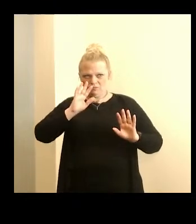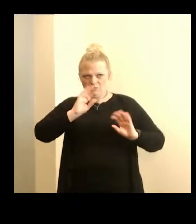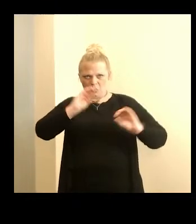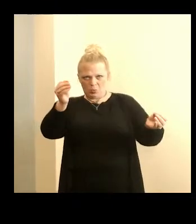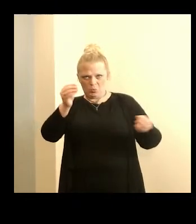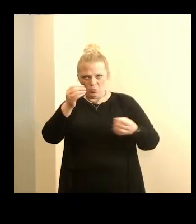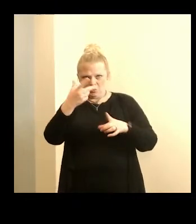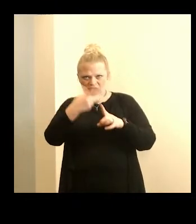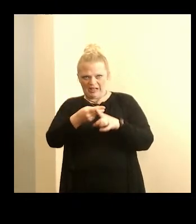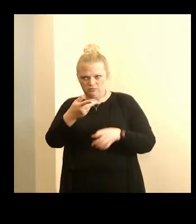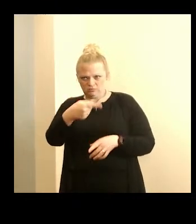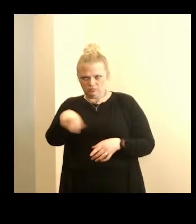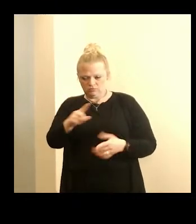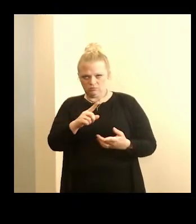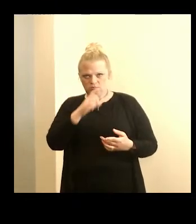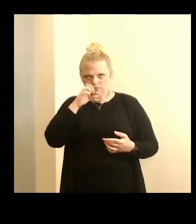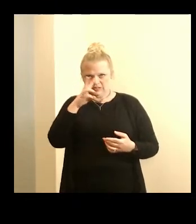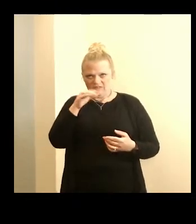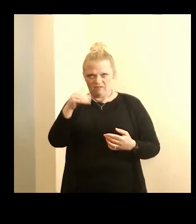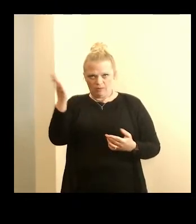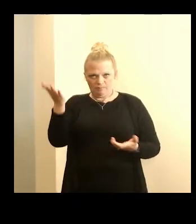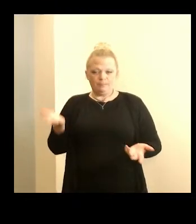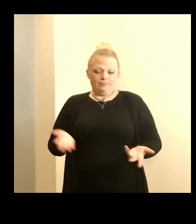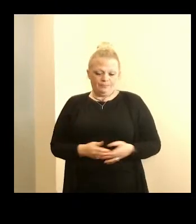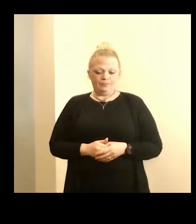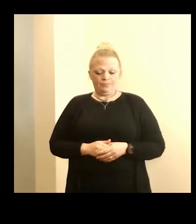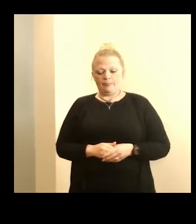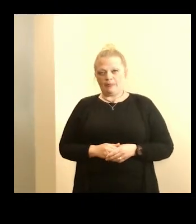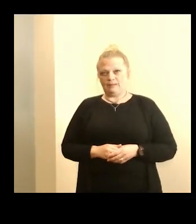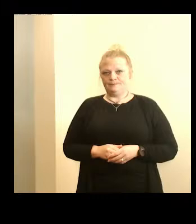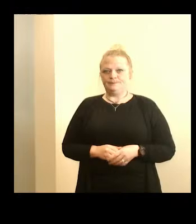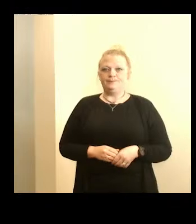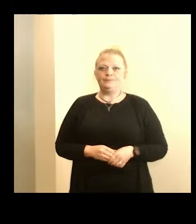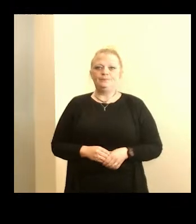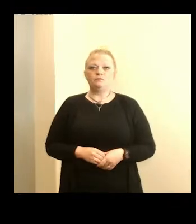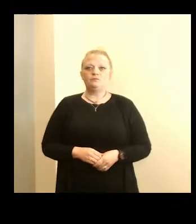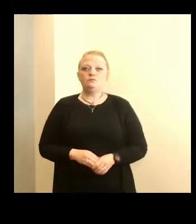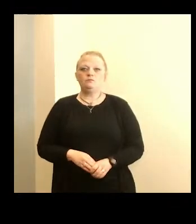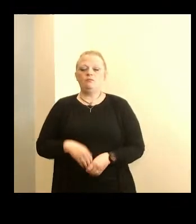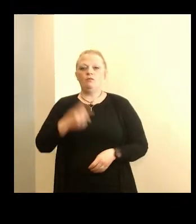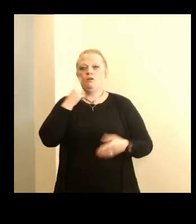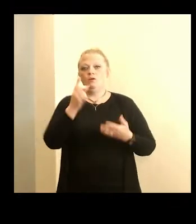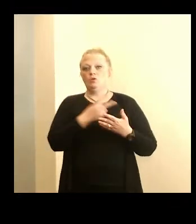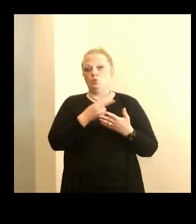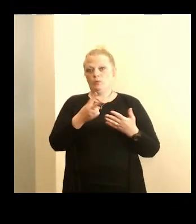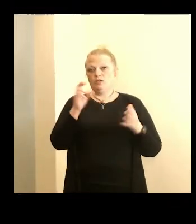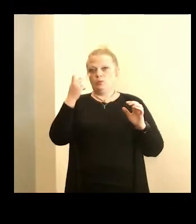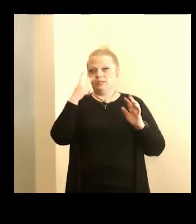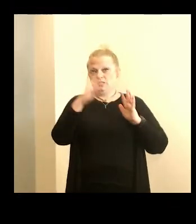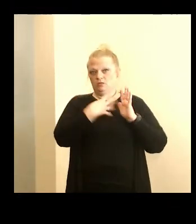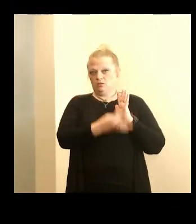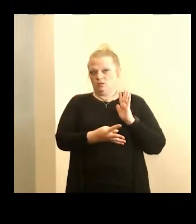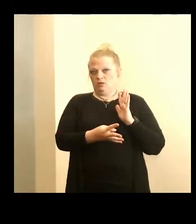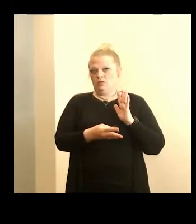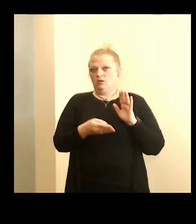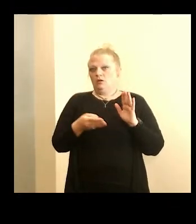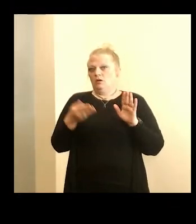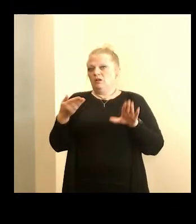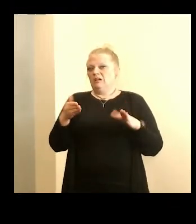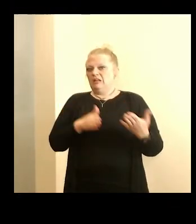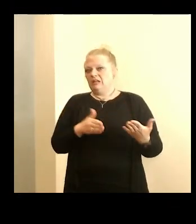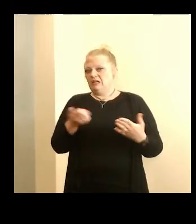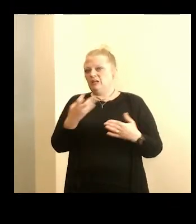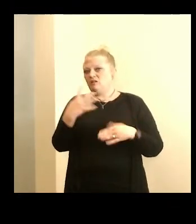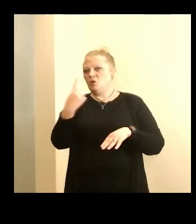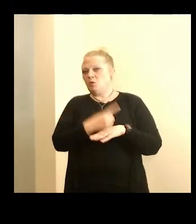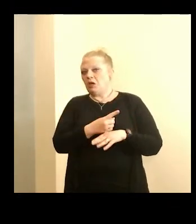people 65 and older as we have. You will note in the 2-week period, you see that the deaths there were a couple days